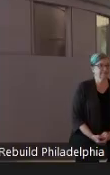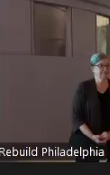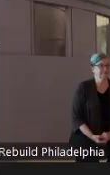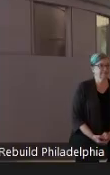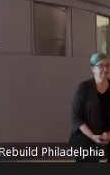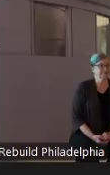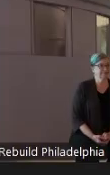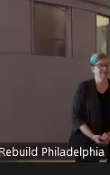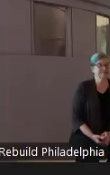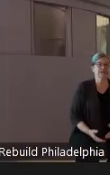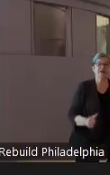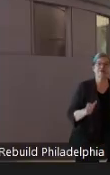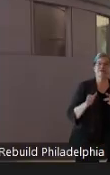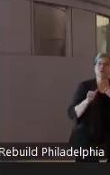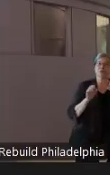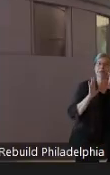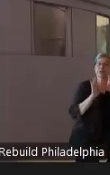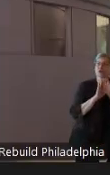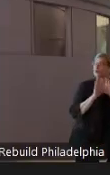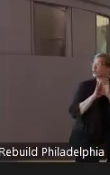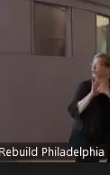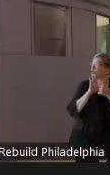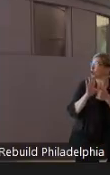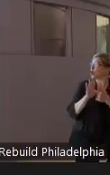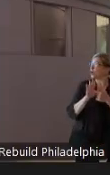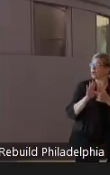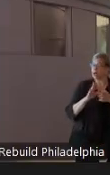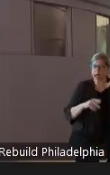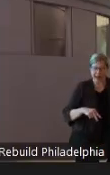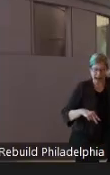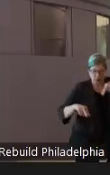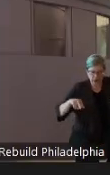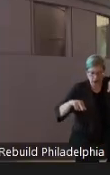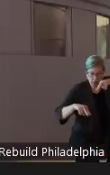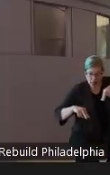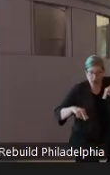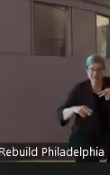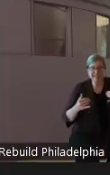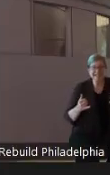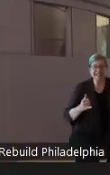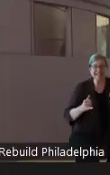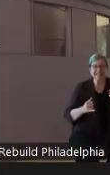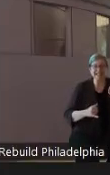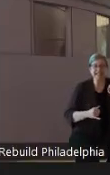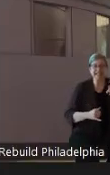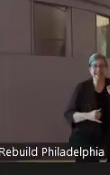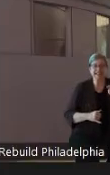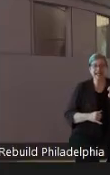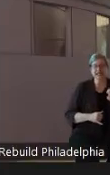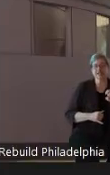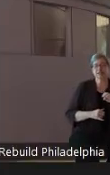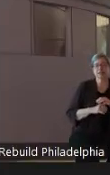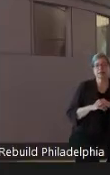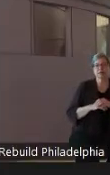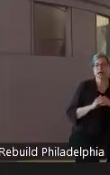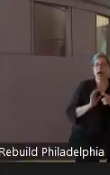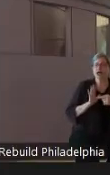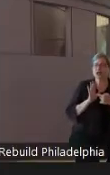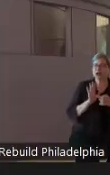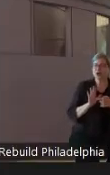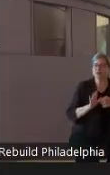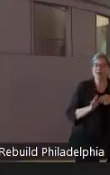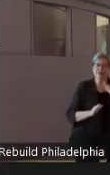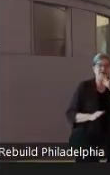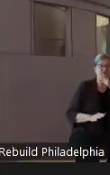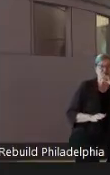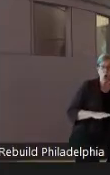Okay, so the first image is showing an aerial of the existing site. It is highlighting the farm, which is